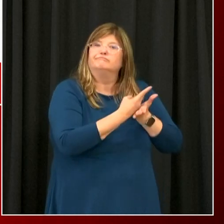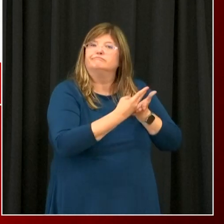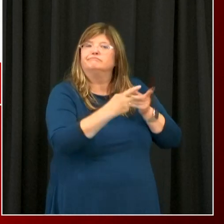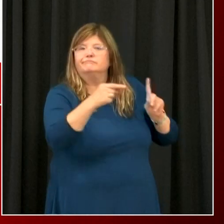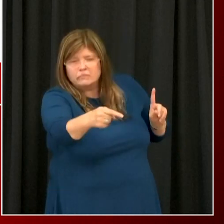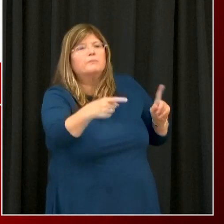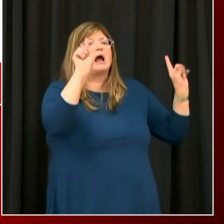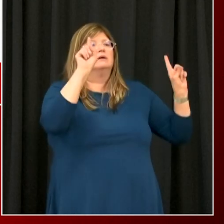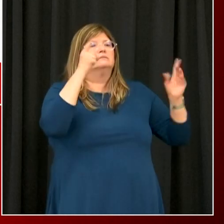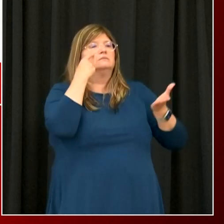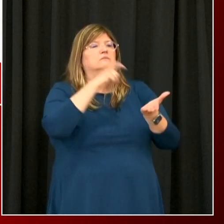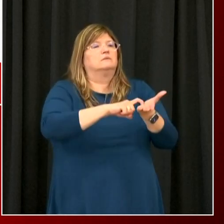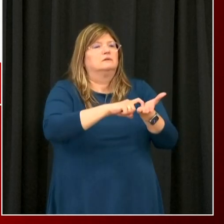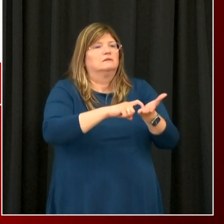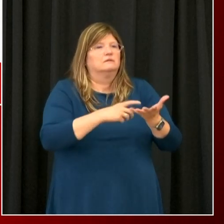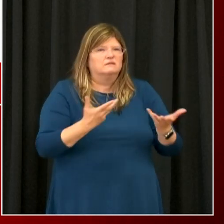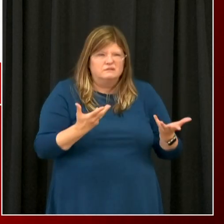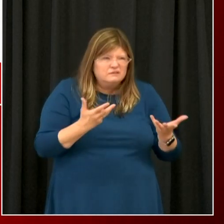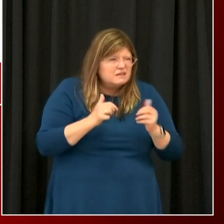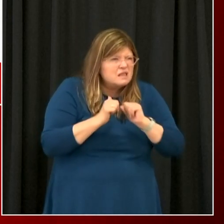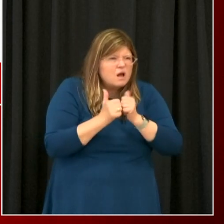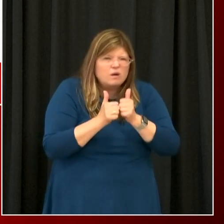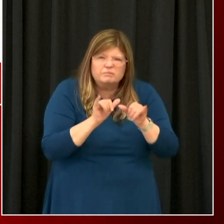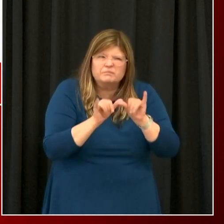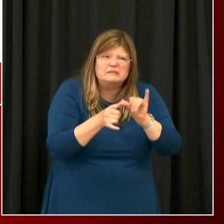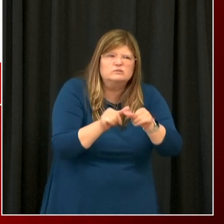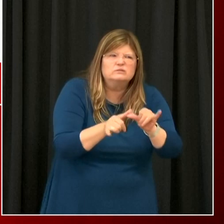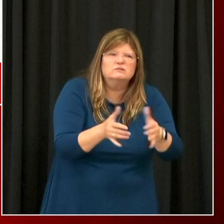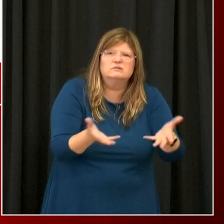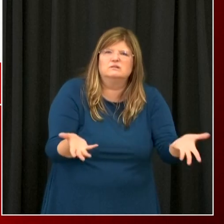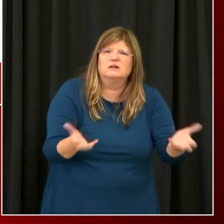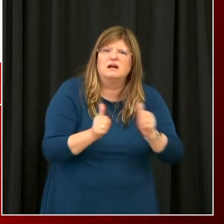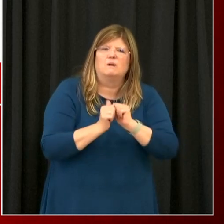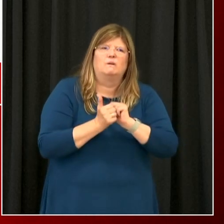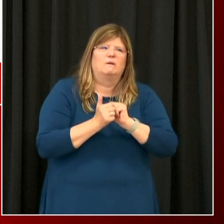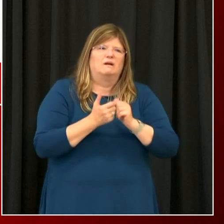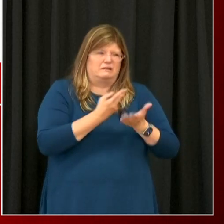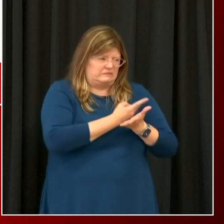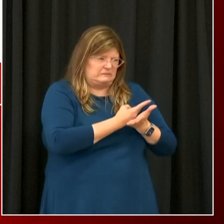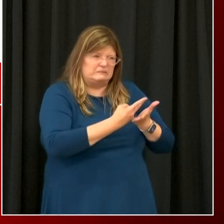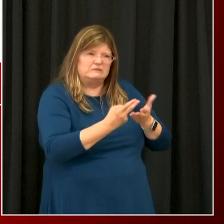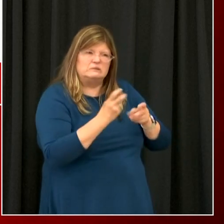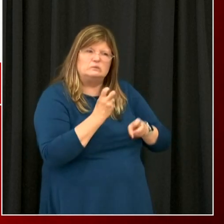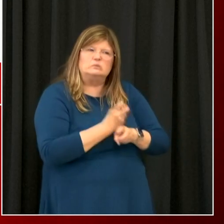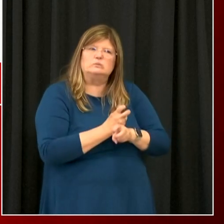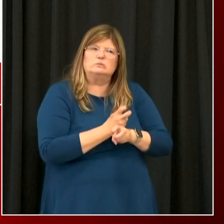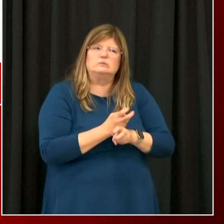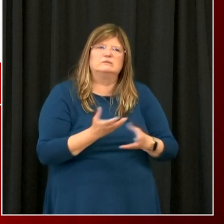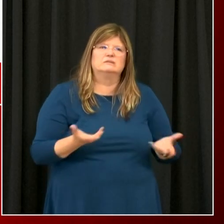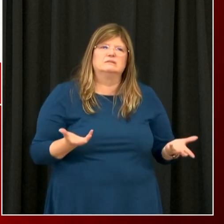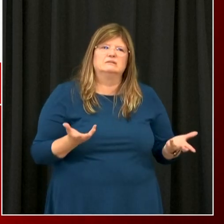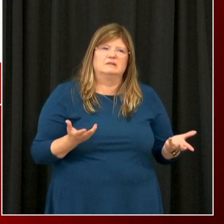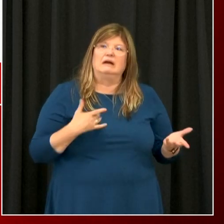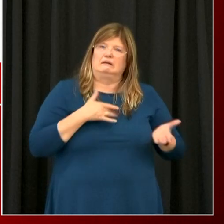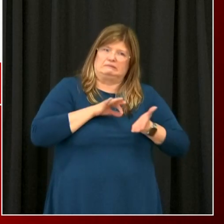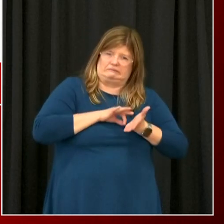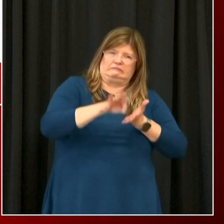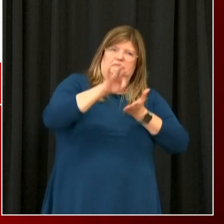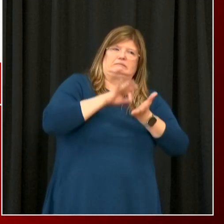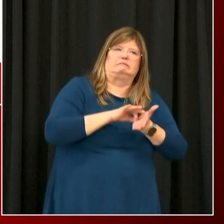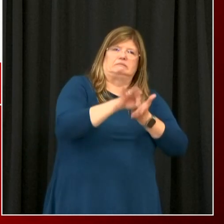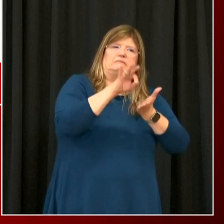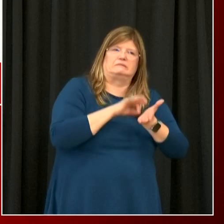our community for a full 2 weeks afterward. So again, we will continue to keep counting, as you can see,